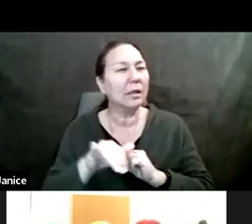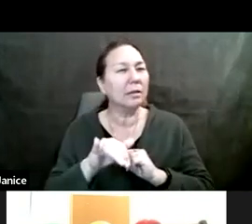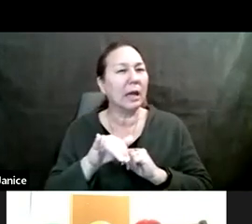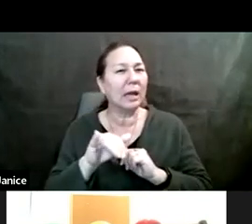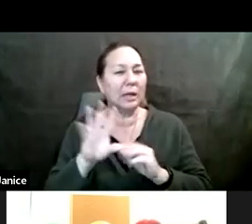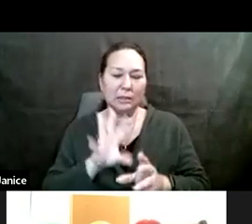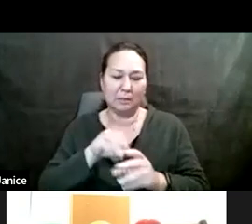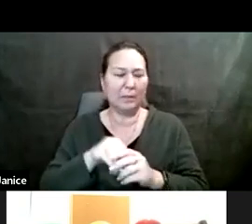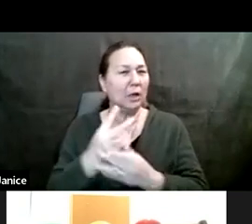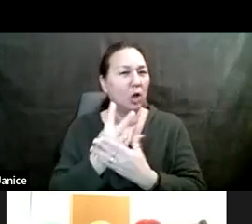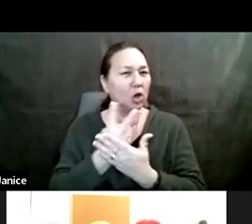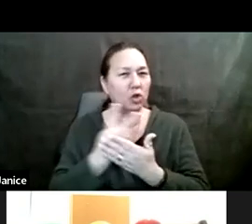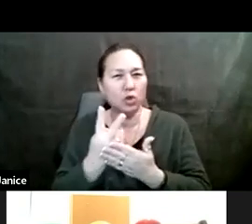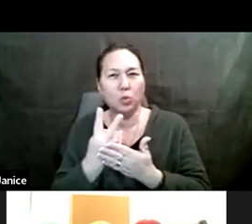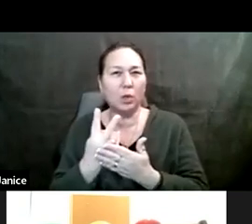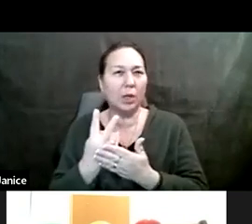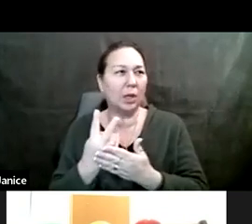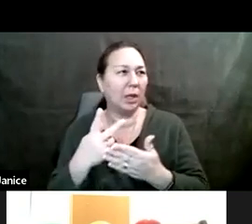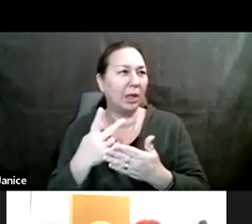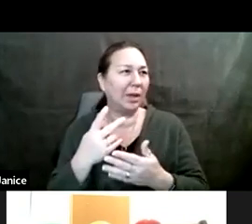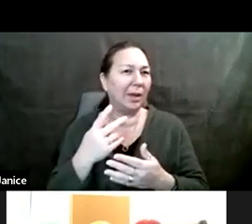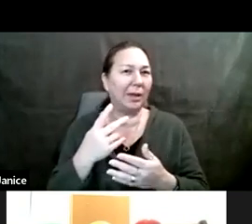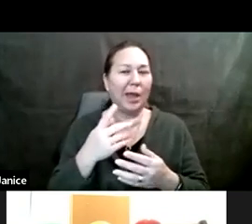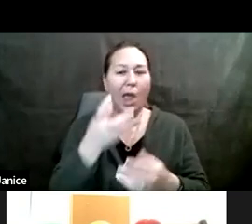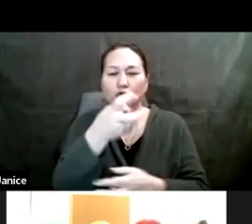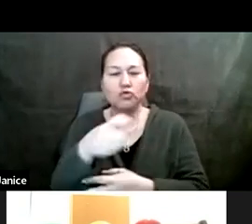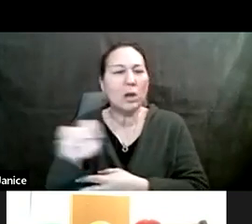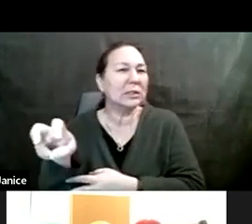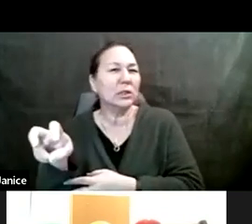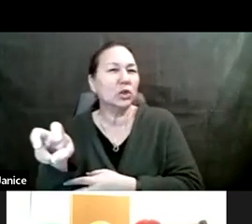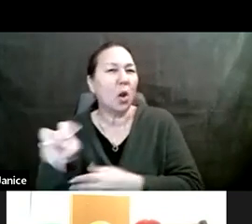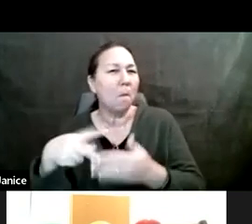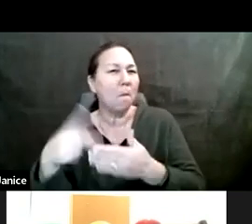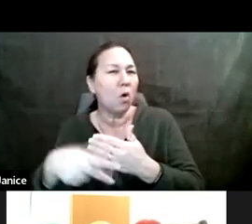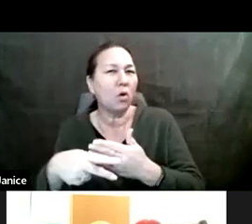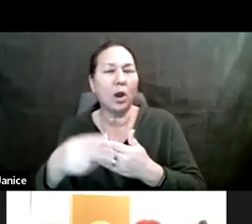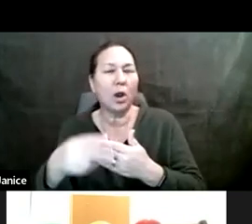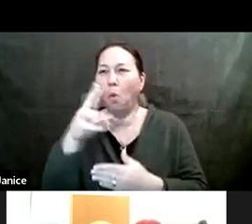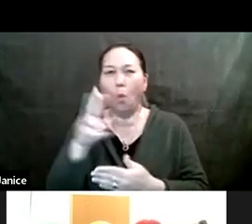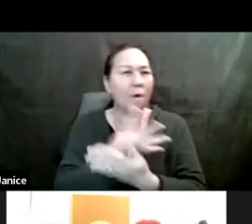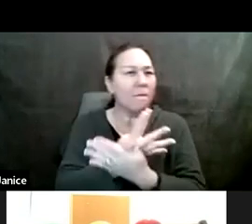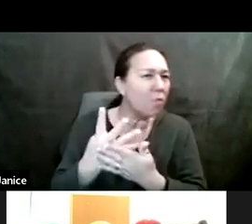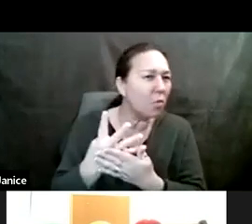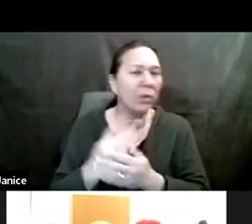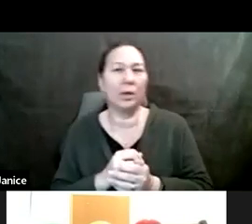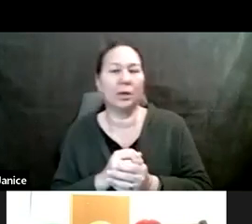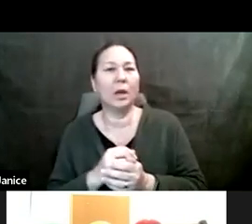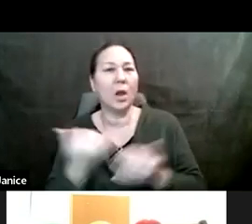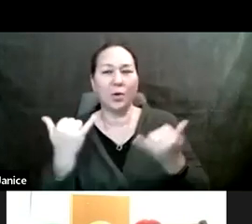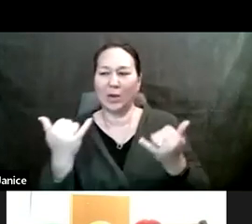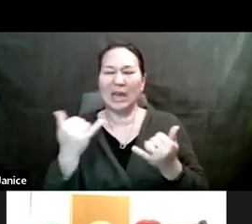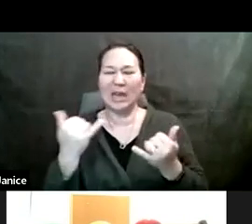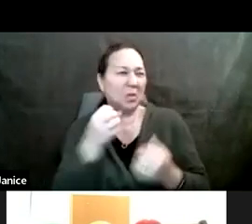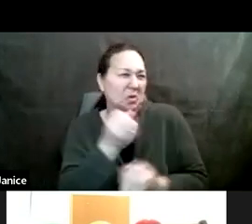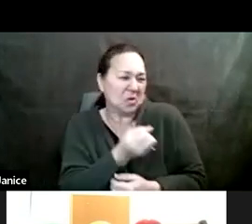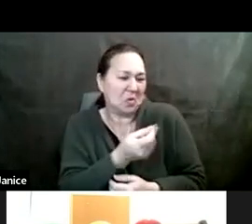two-week transition program or it can be a four week um so that is something that despite there being maybe fewer high schools right now doing